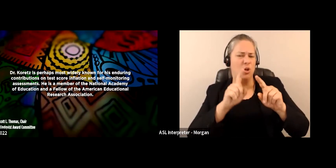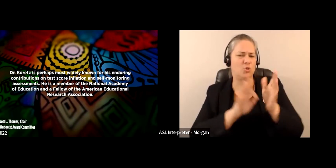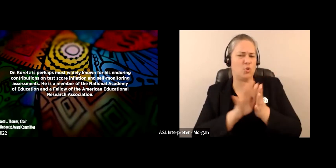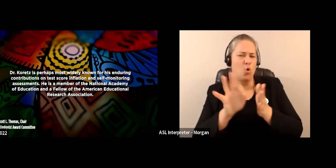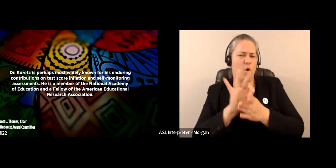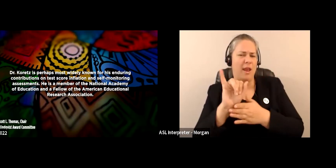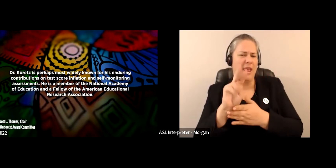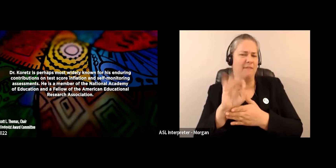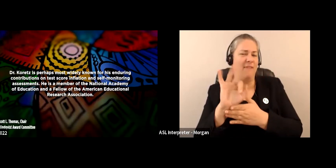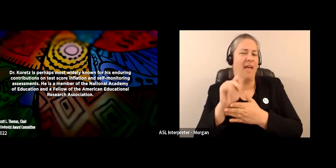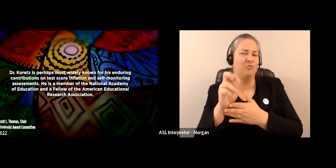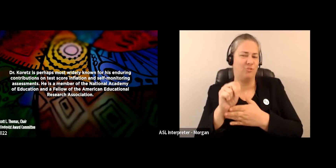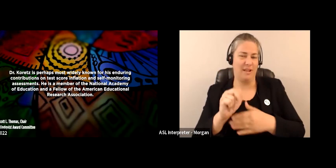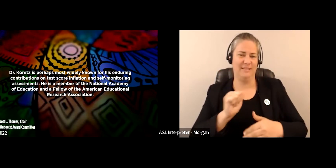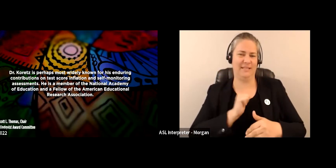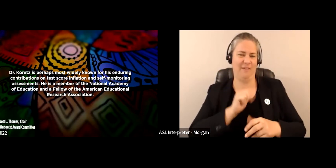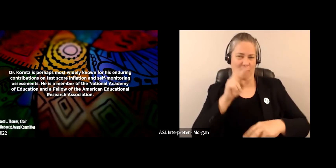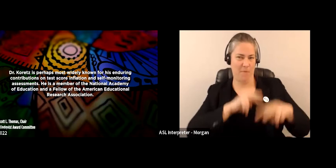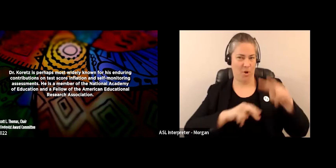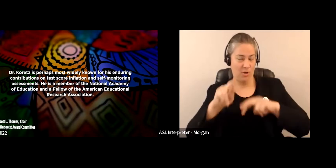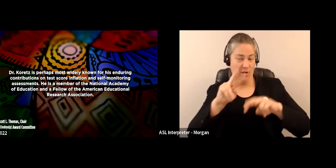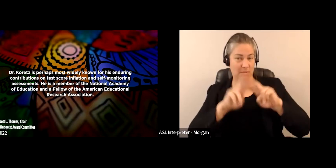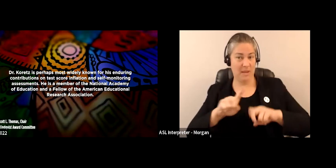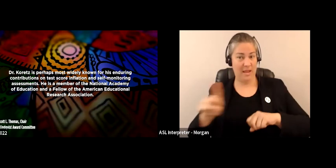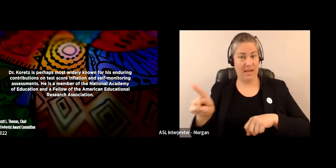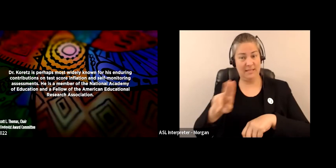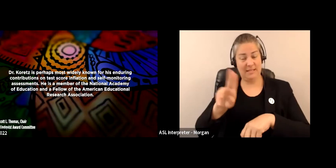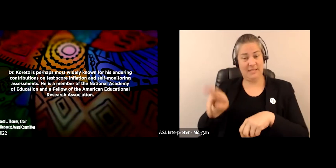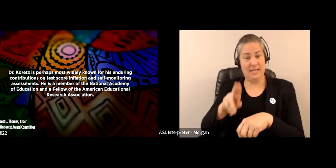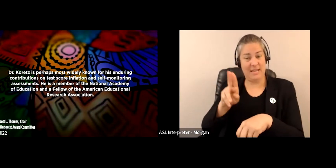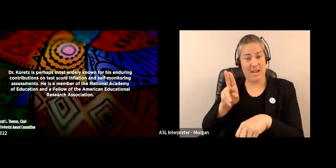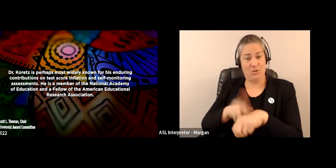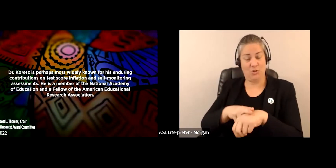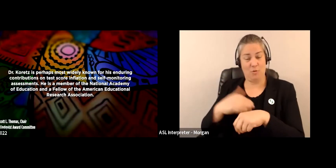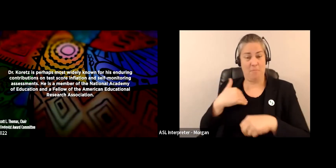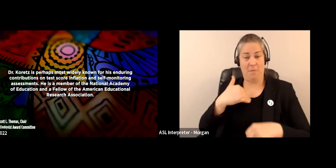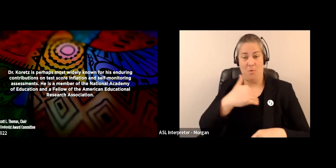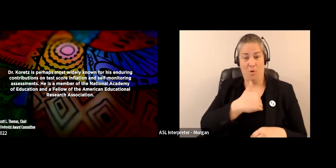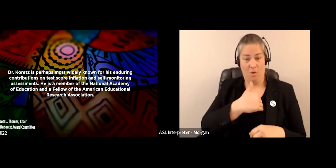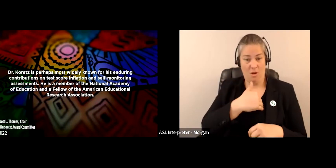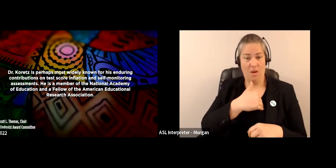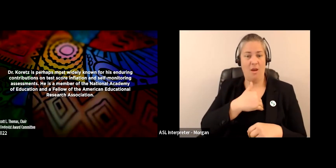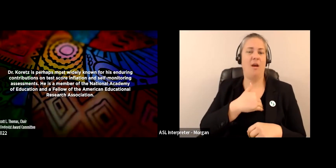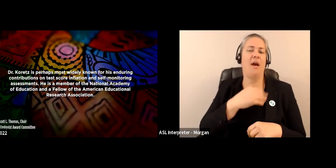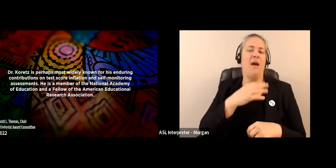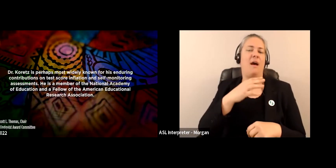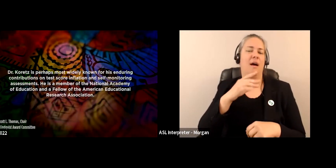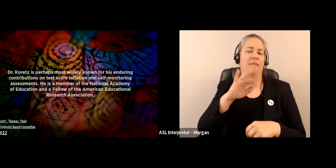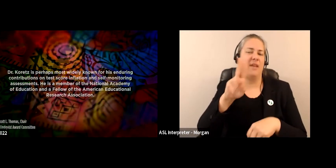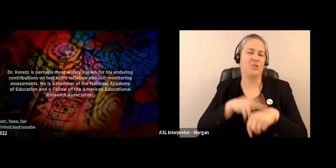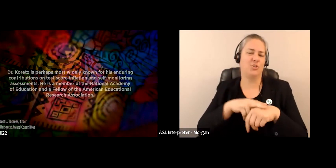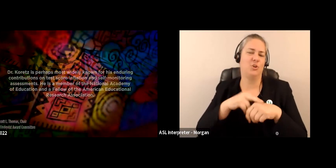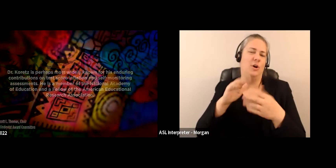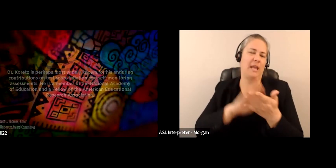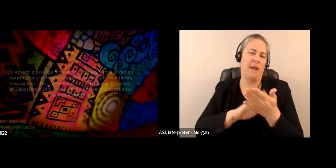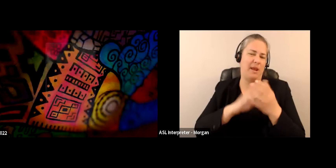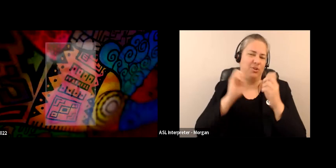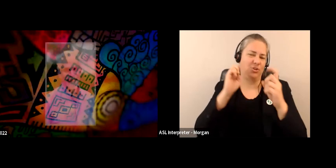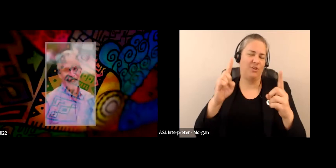self-monitoring assessments. He is a member of the National Academy of Education and a fellow of the American Educational Research